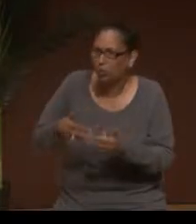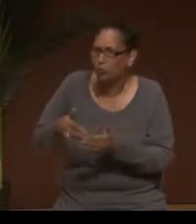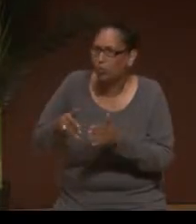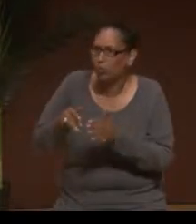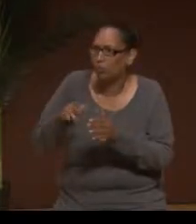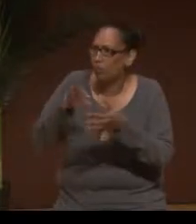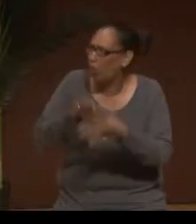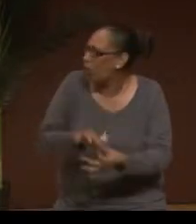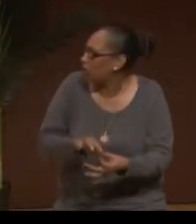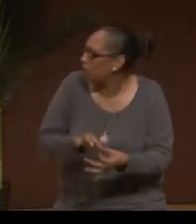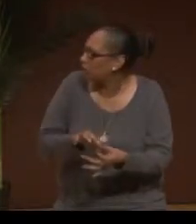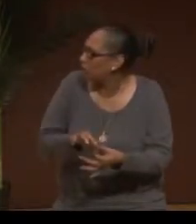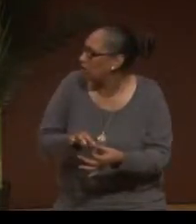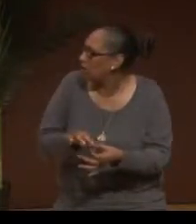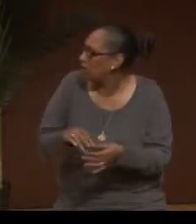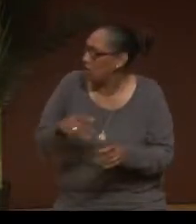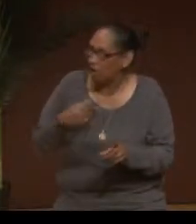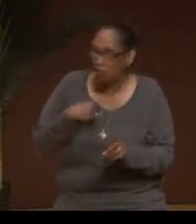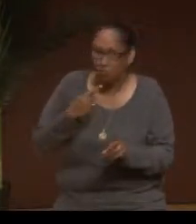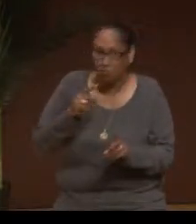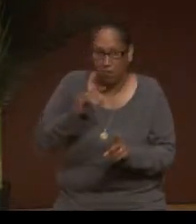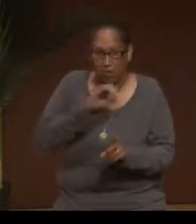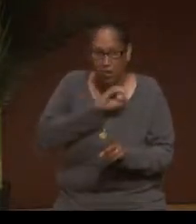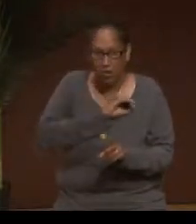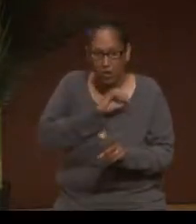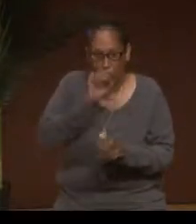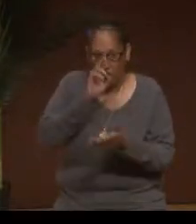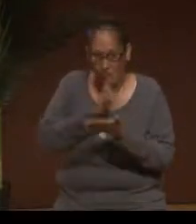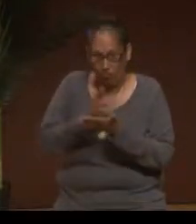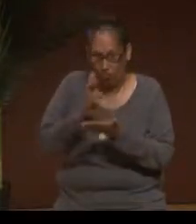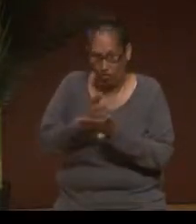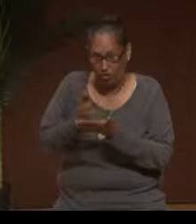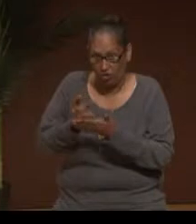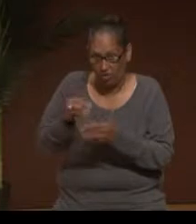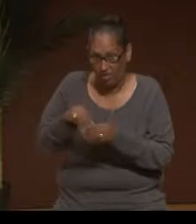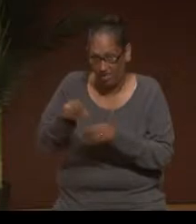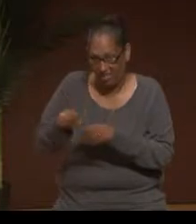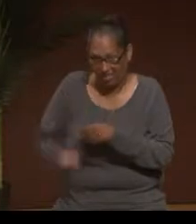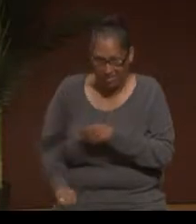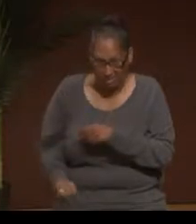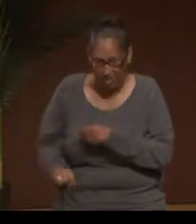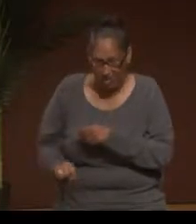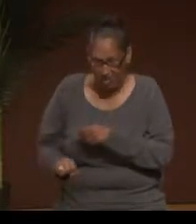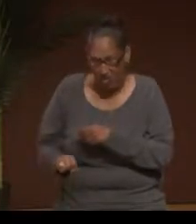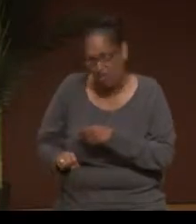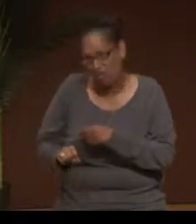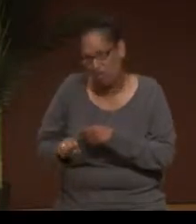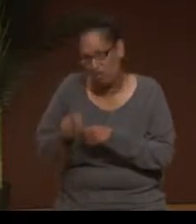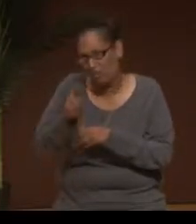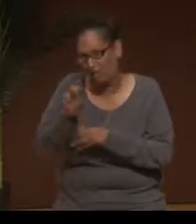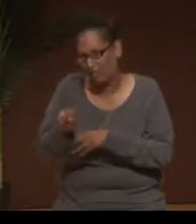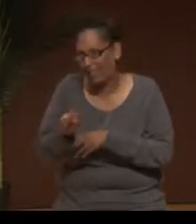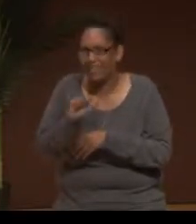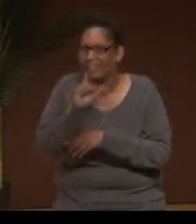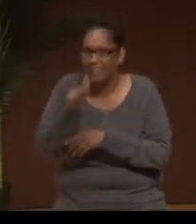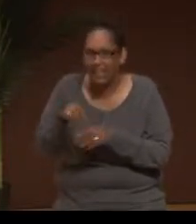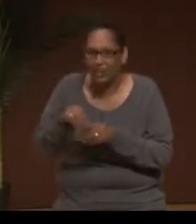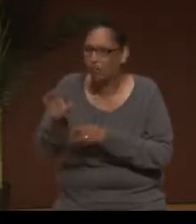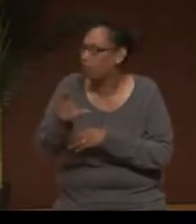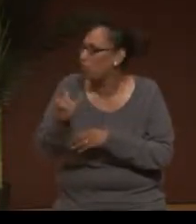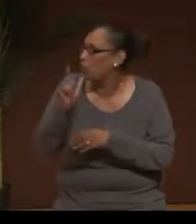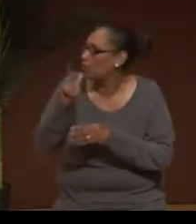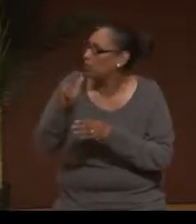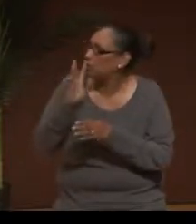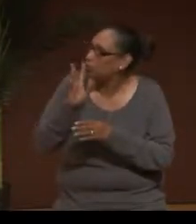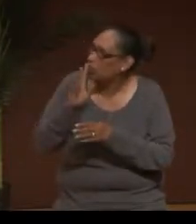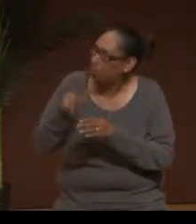indigeneity. My own research is centered in the southern United States, not in the Caribbean, so I want to take the next few minutes to